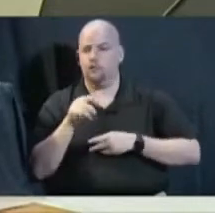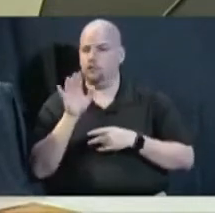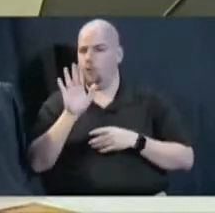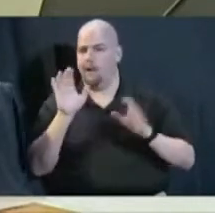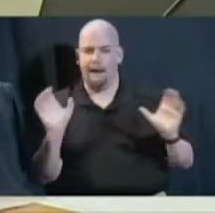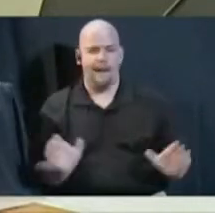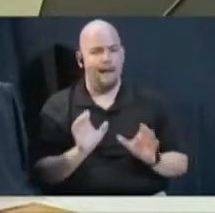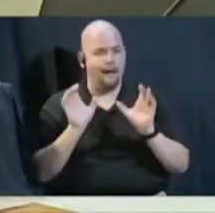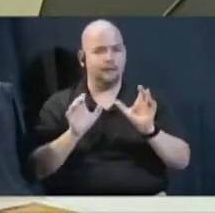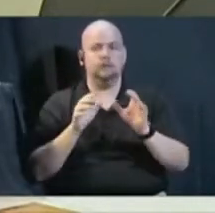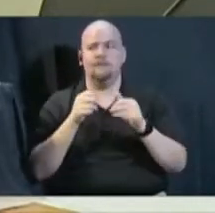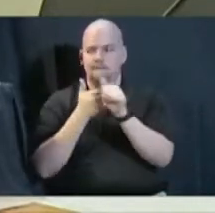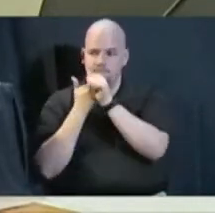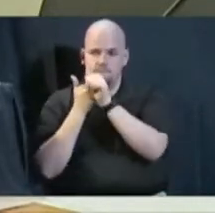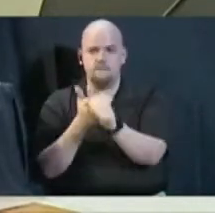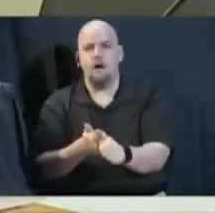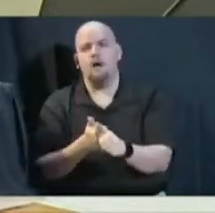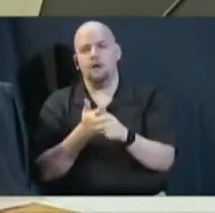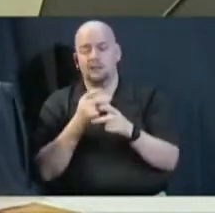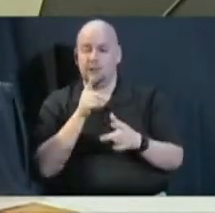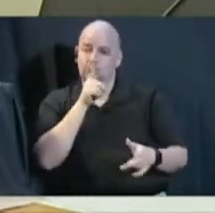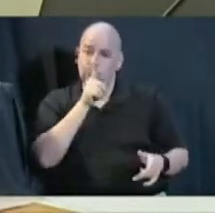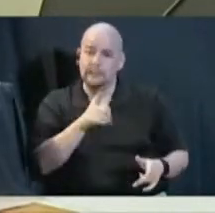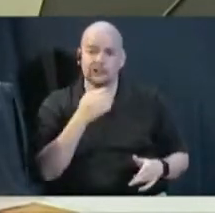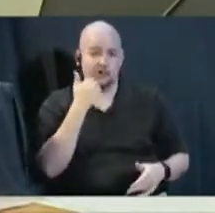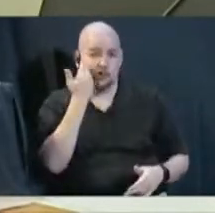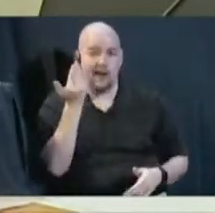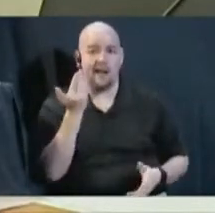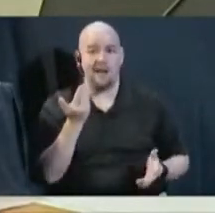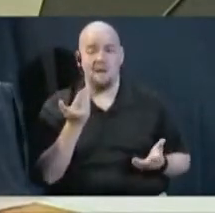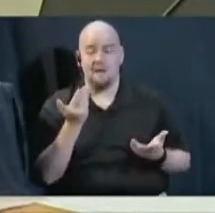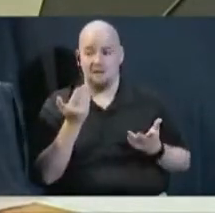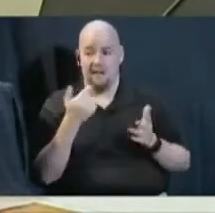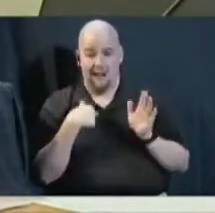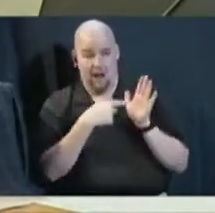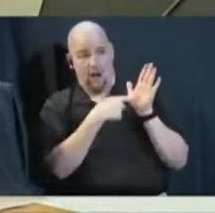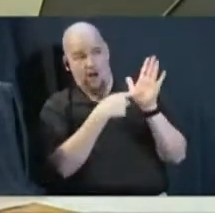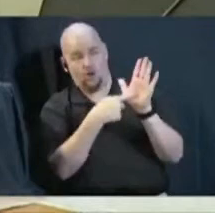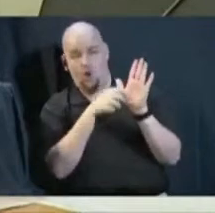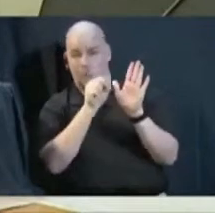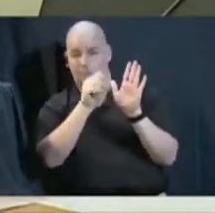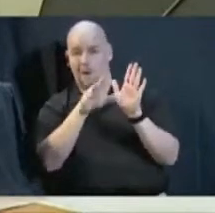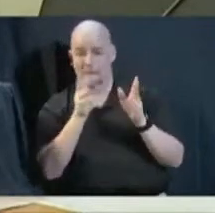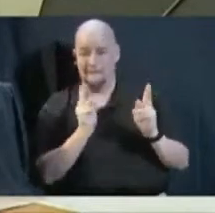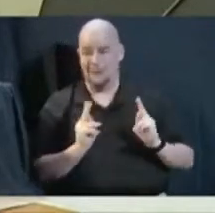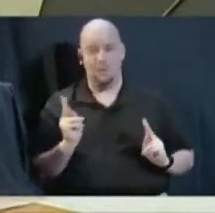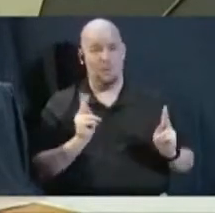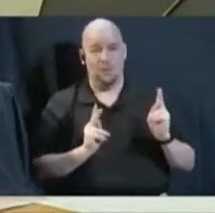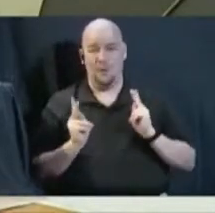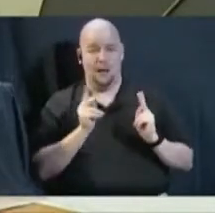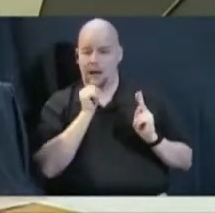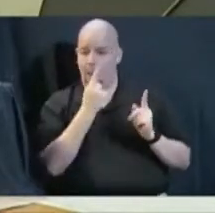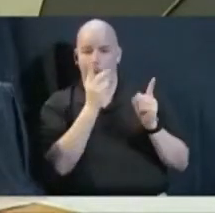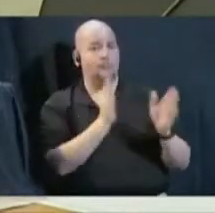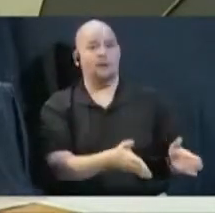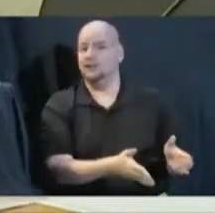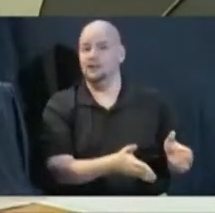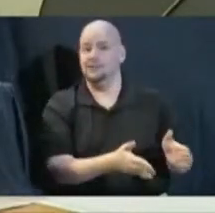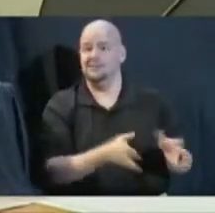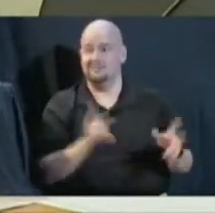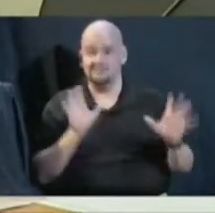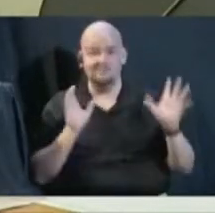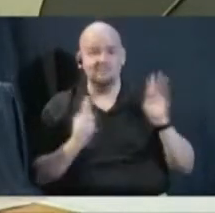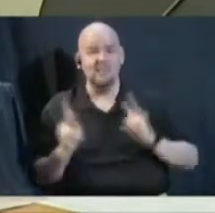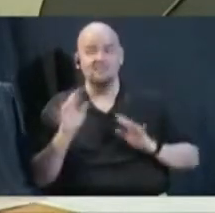because it's always a shame if what I just showed was a population. It's not an individual. And so